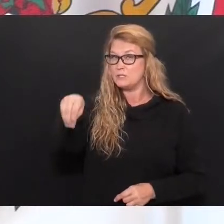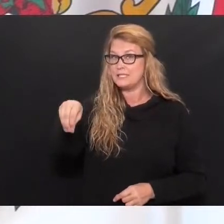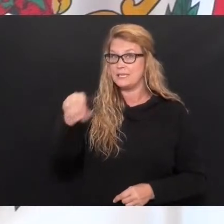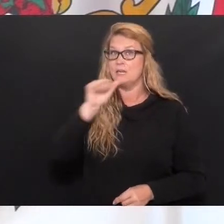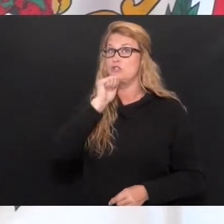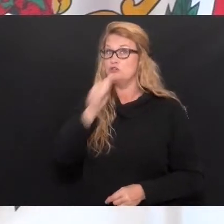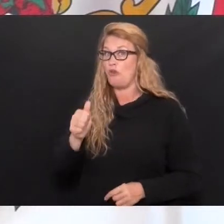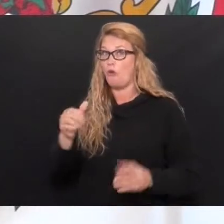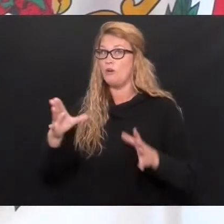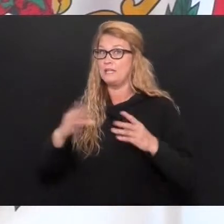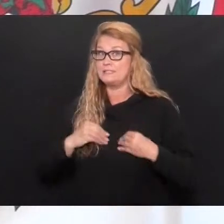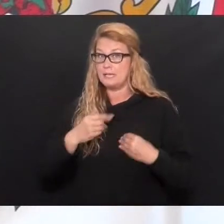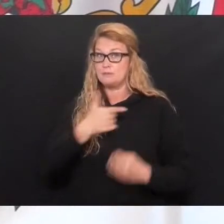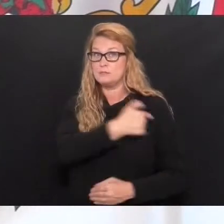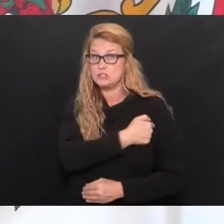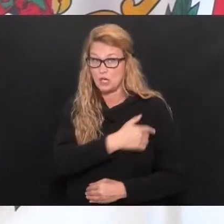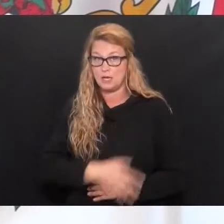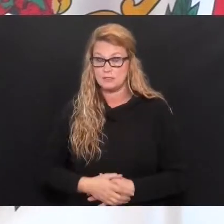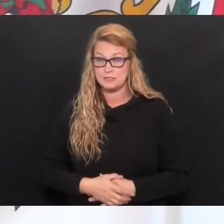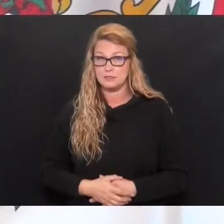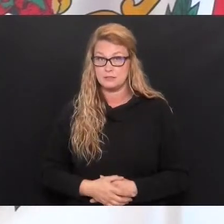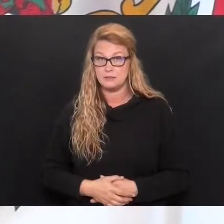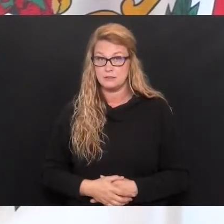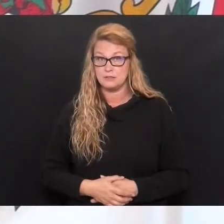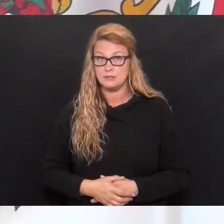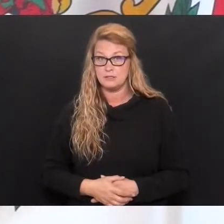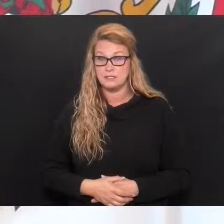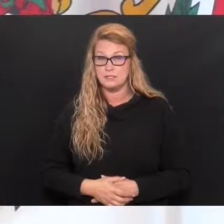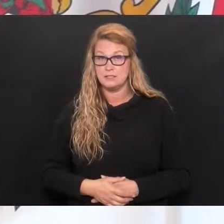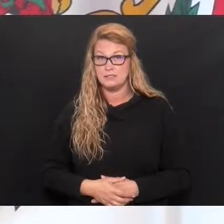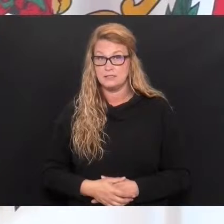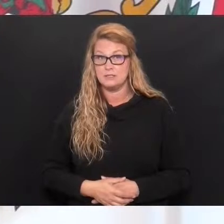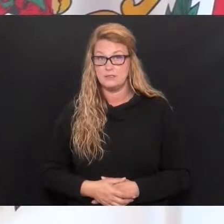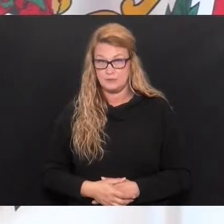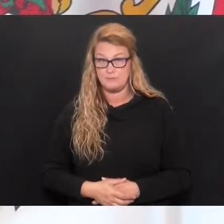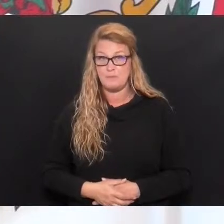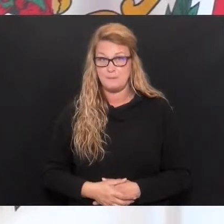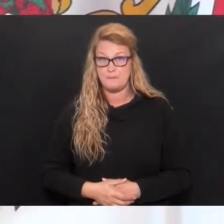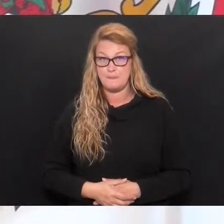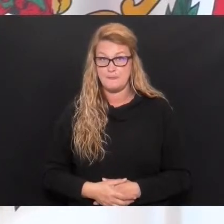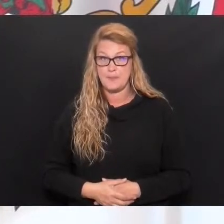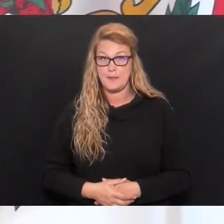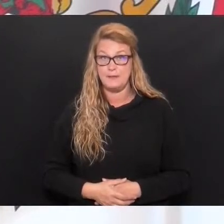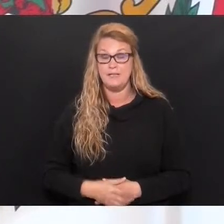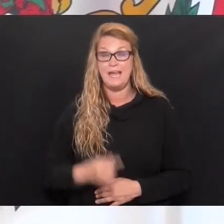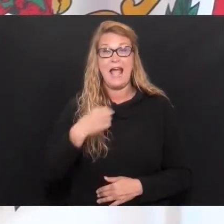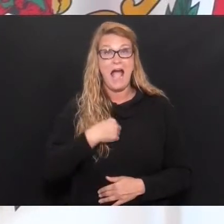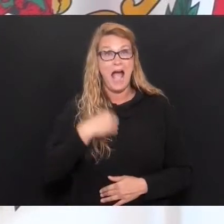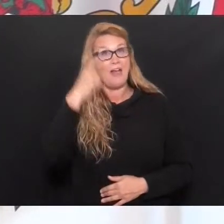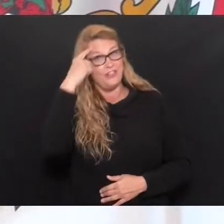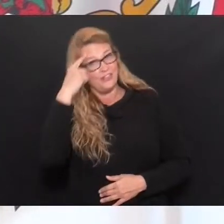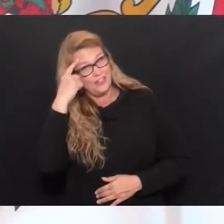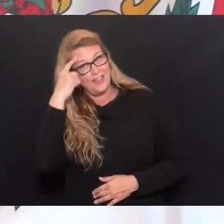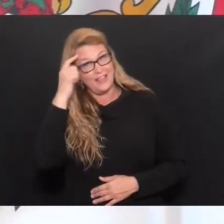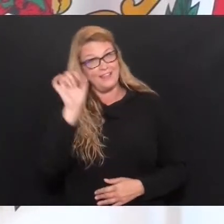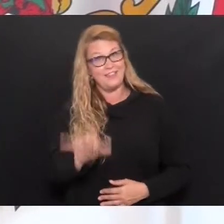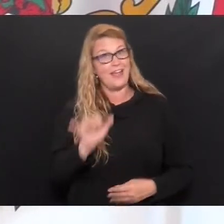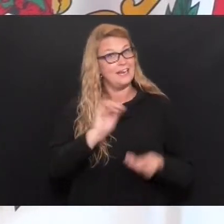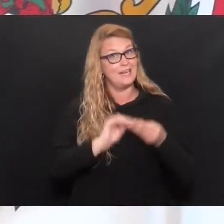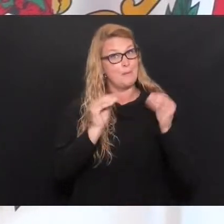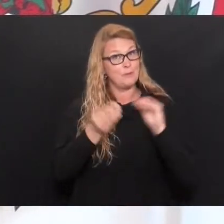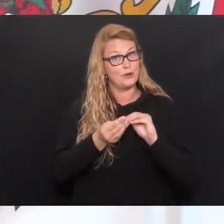don't want to take will not take the shot to be vaccinated, I think that number